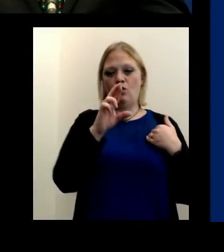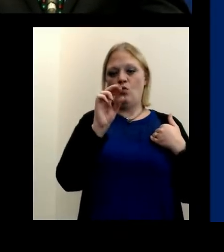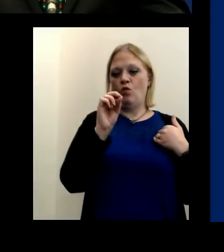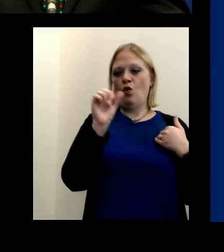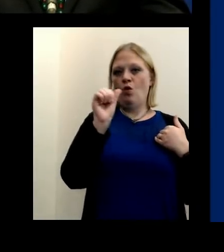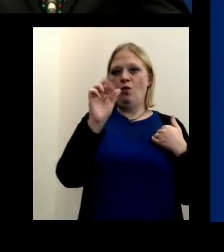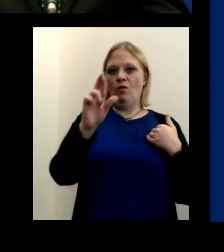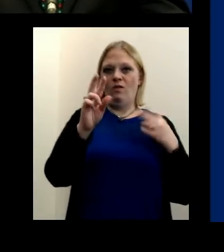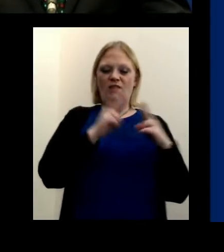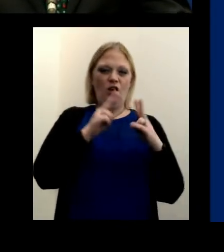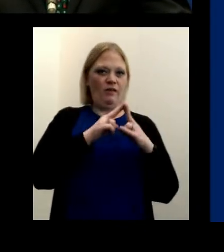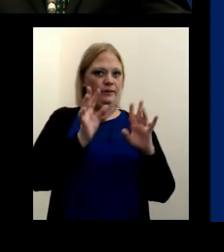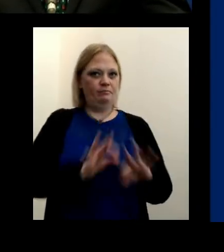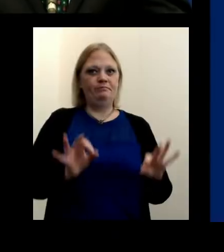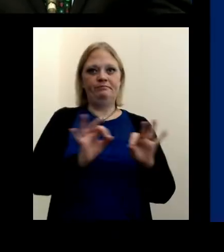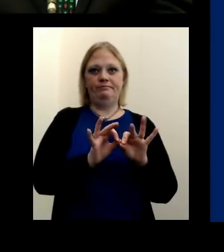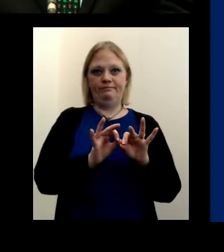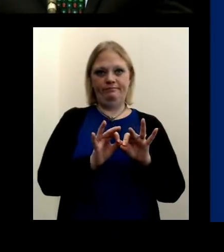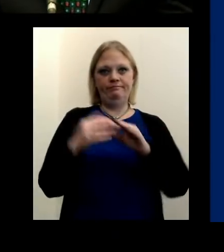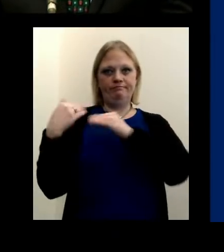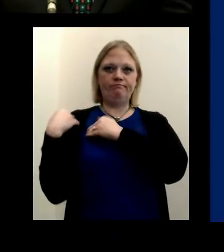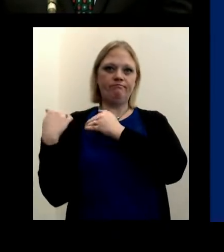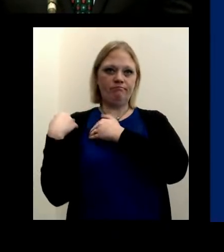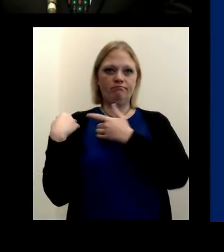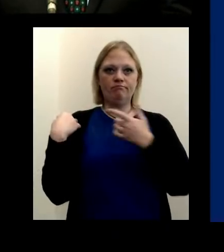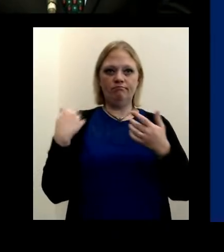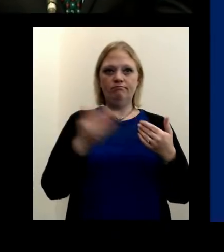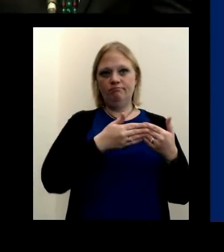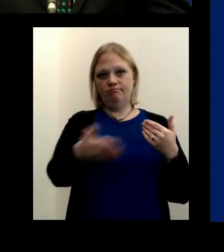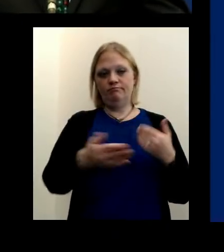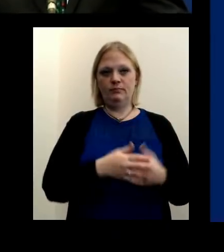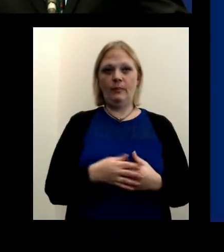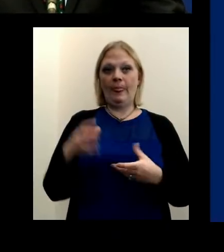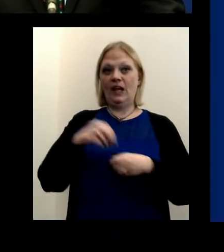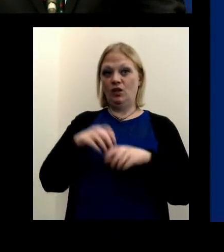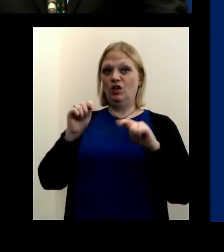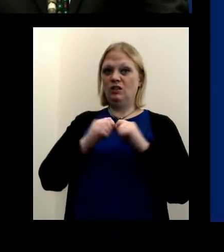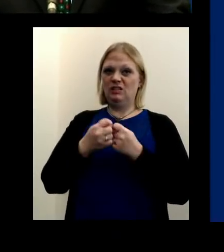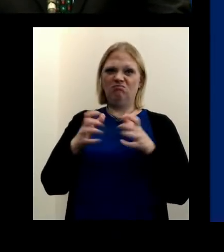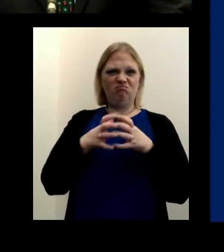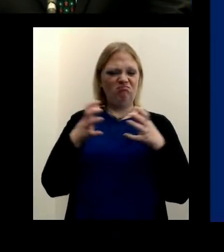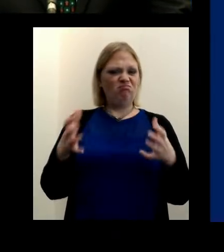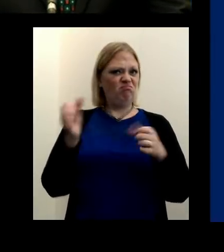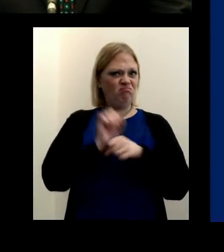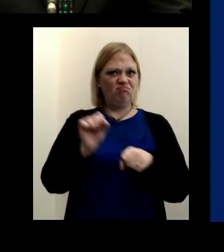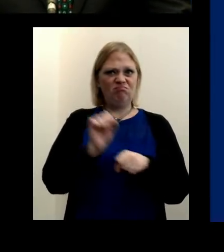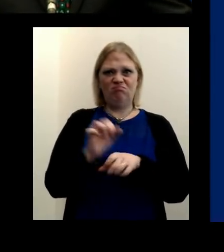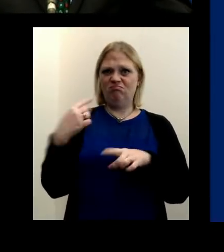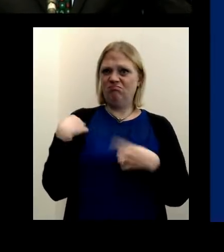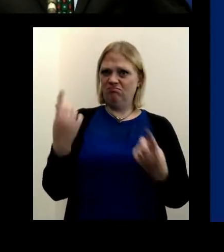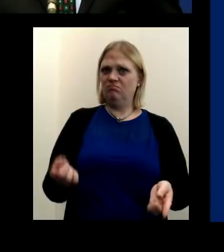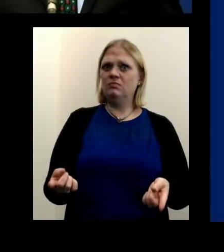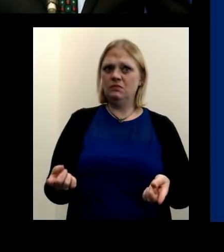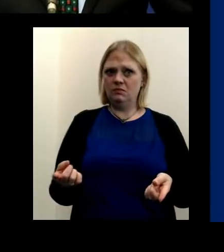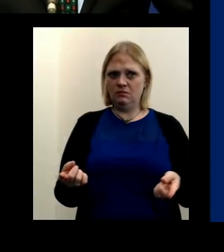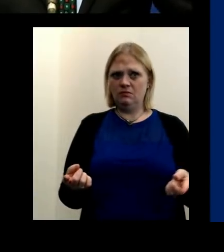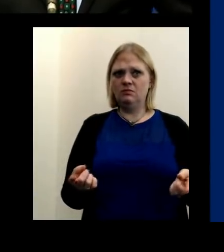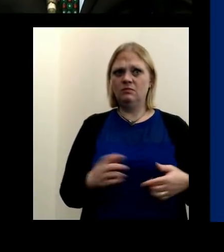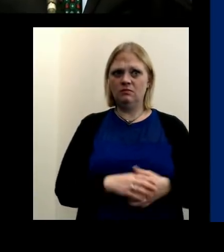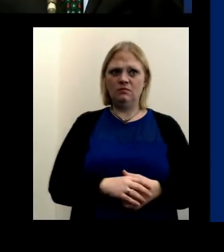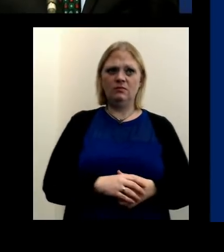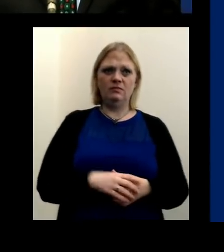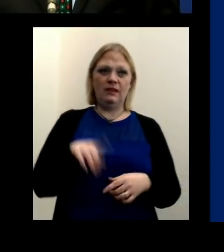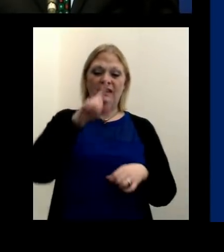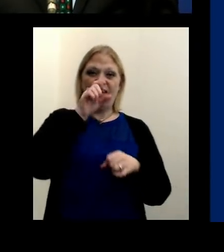very, very important task as we move forward. Now, our internal team has done a lot of work so far. They actually have